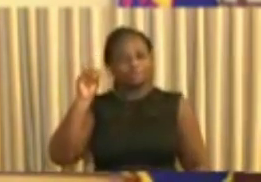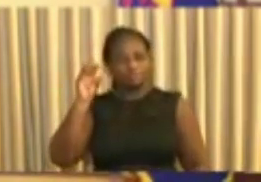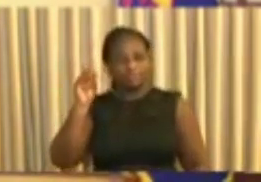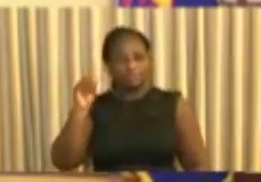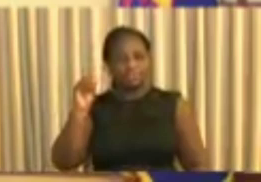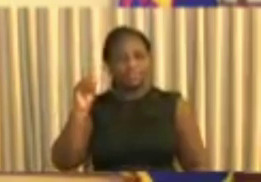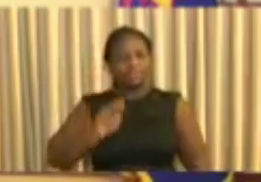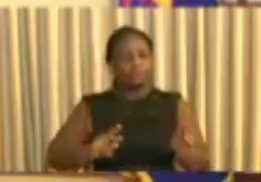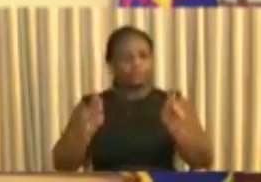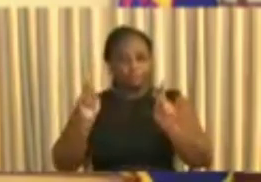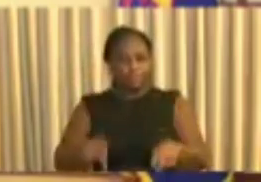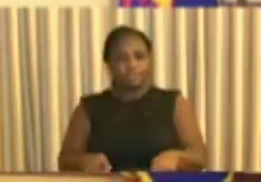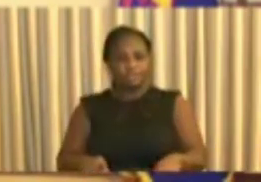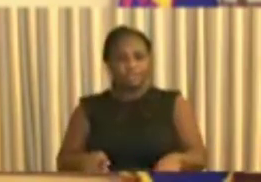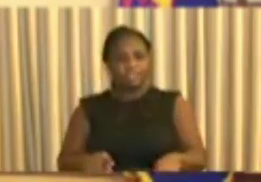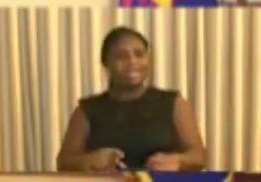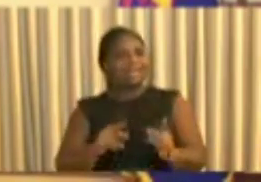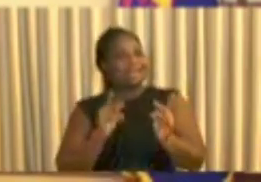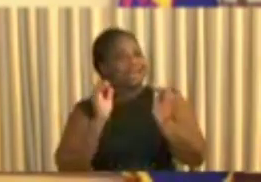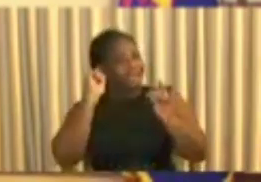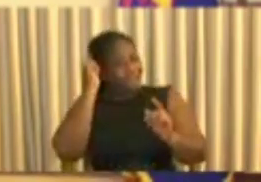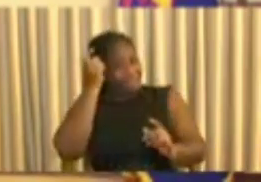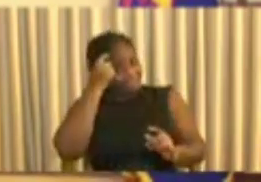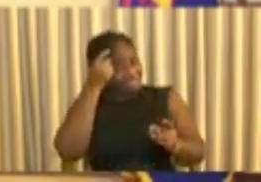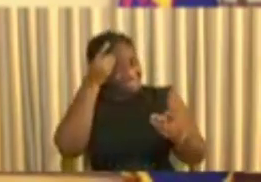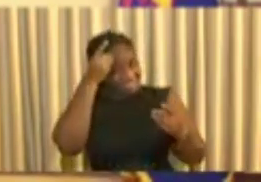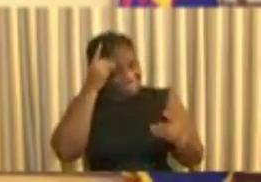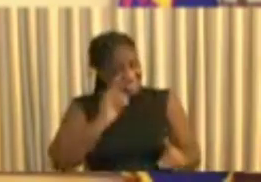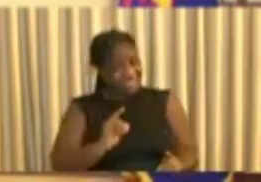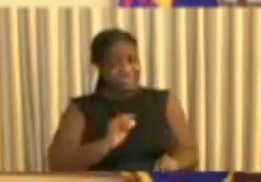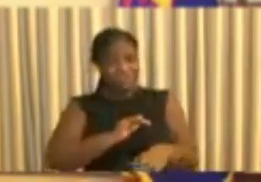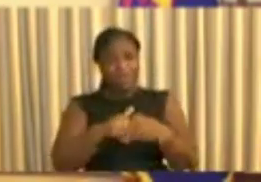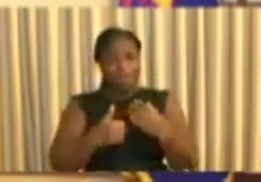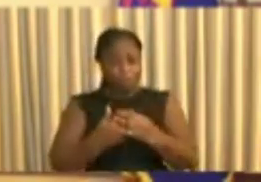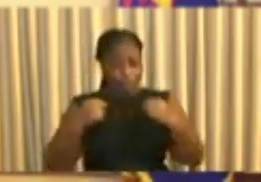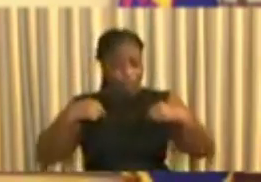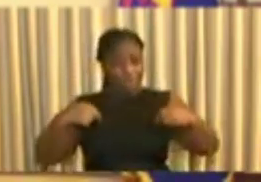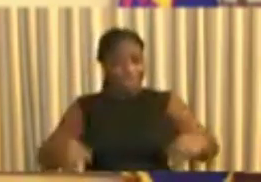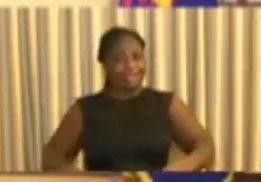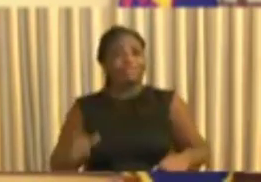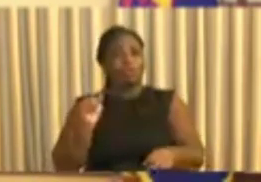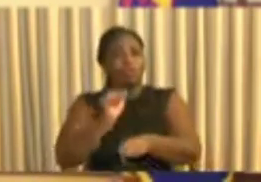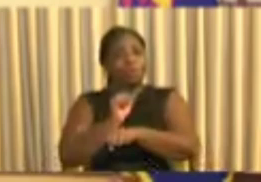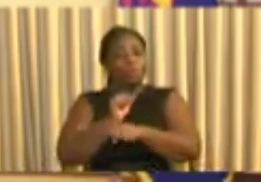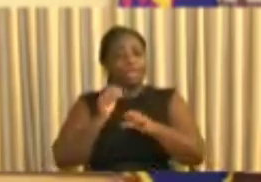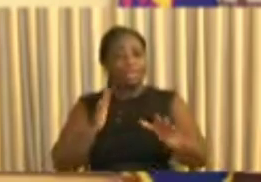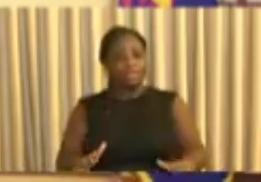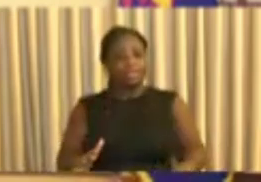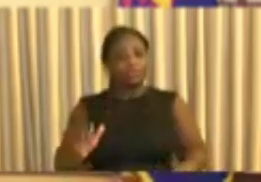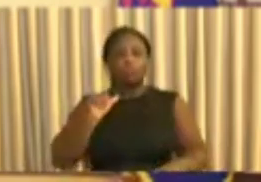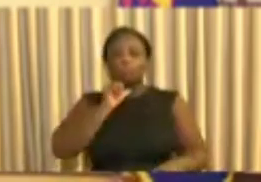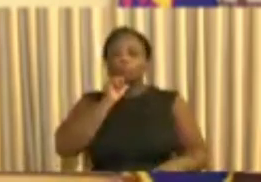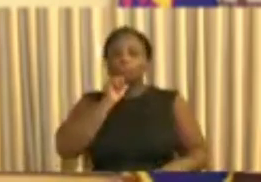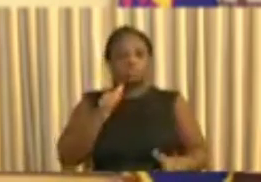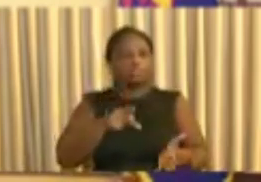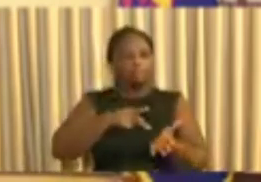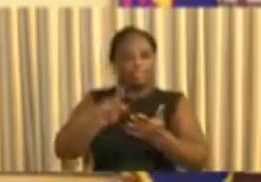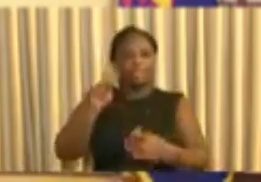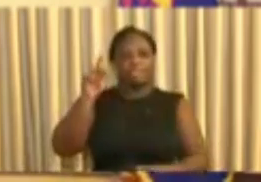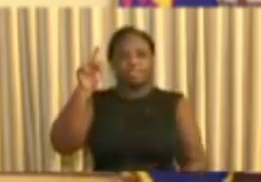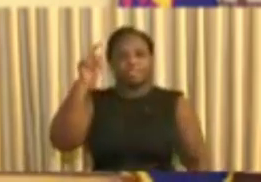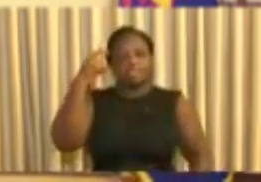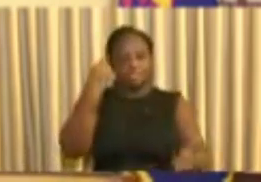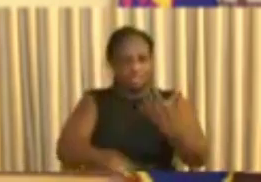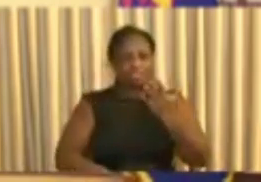tracers. Government has also decided that all health workers will not pay taxes on